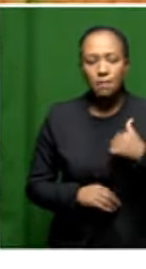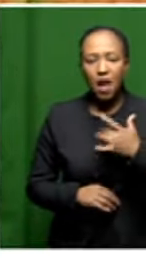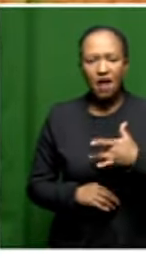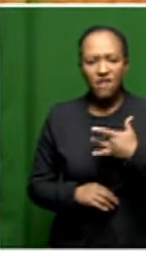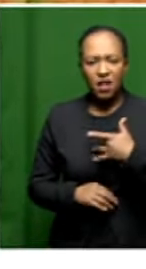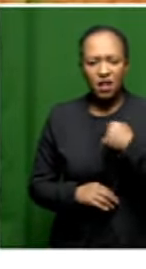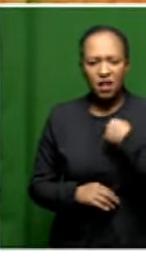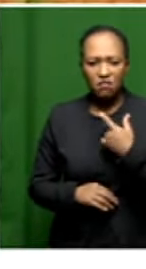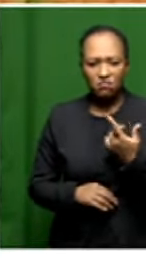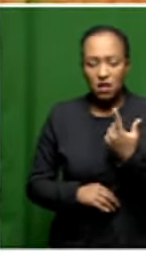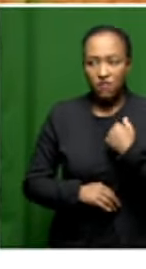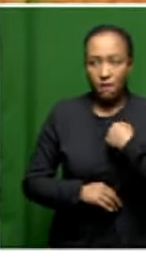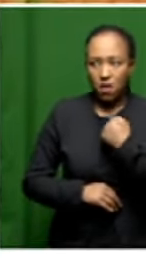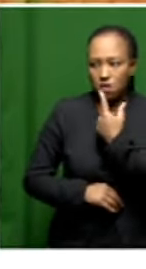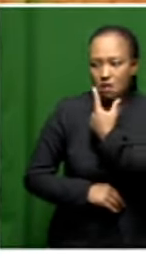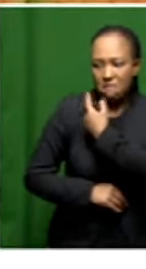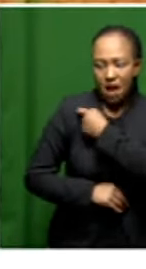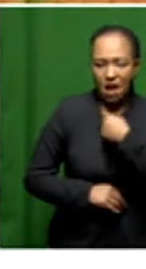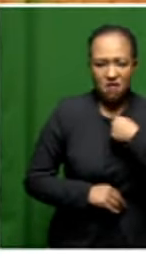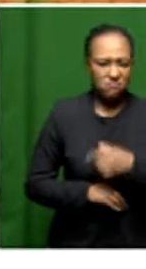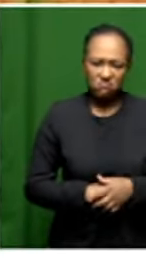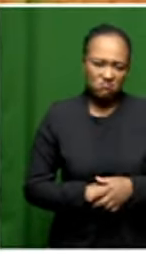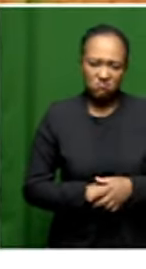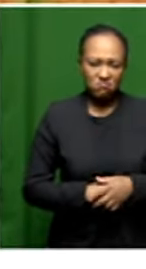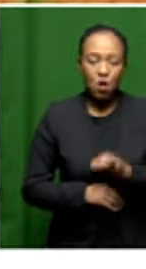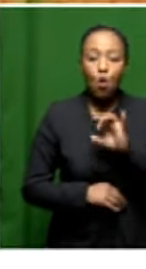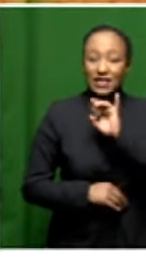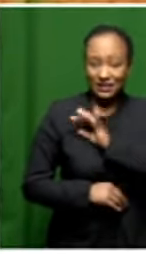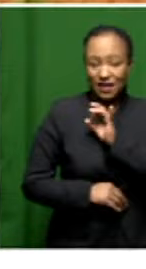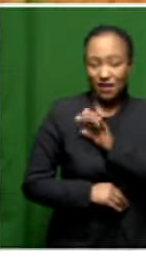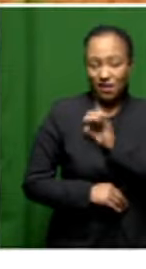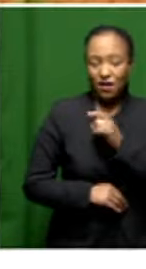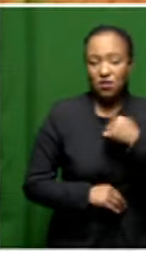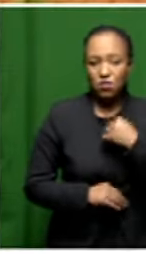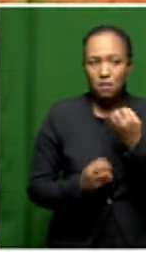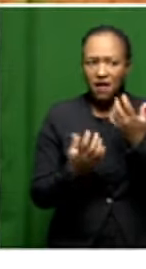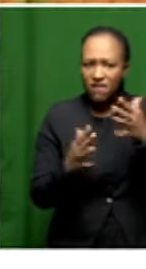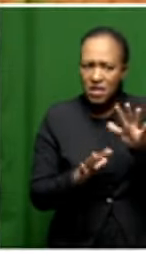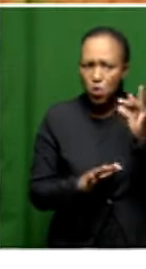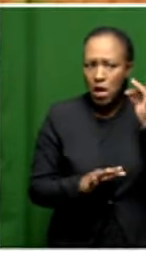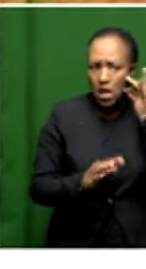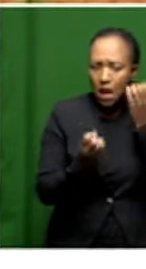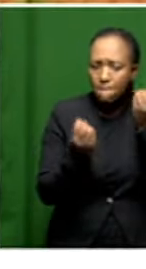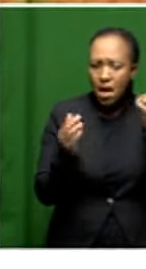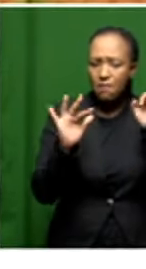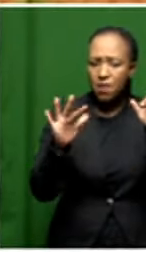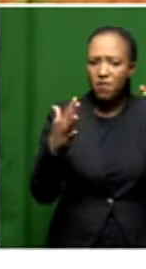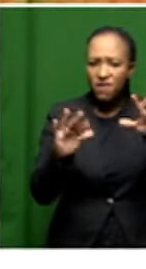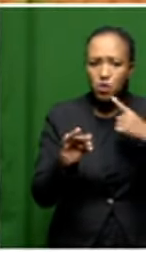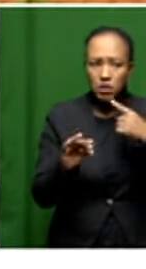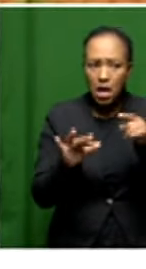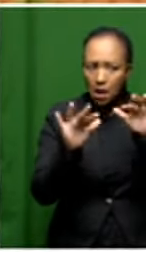I feel like not getting the vaccine because I'm scared. I've heard a lot of people saying that people